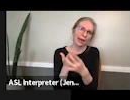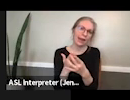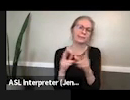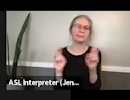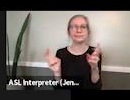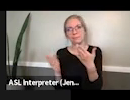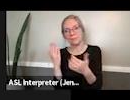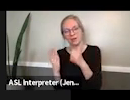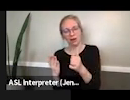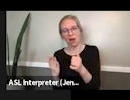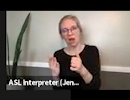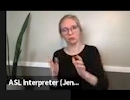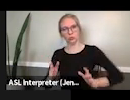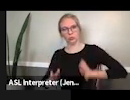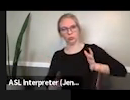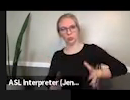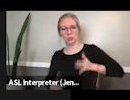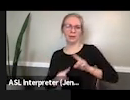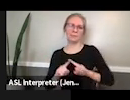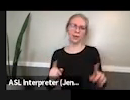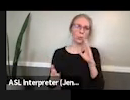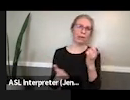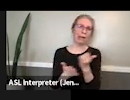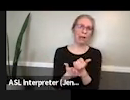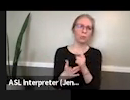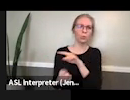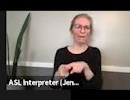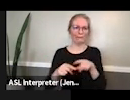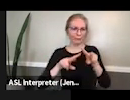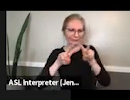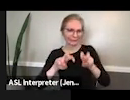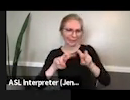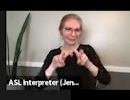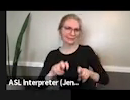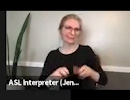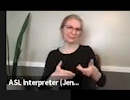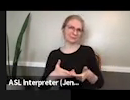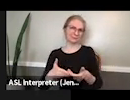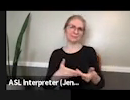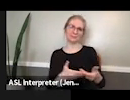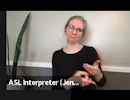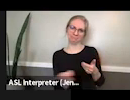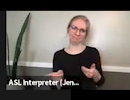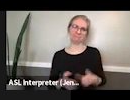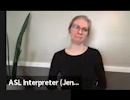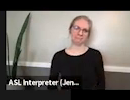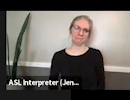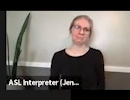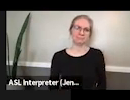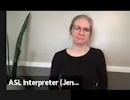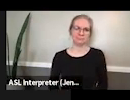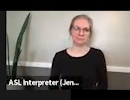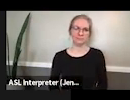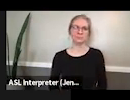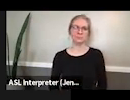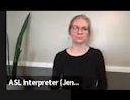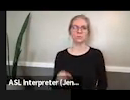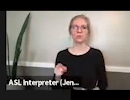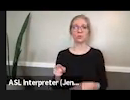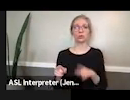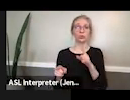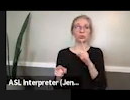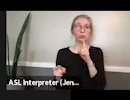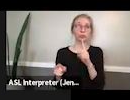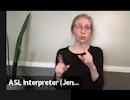maybe it will help you as you're assessing these little bitty kids. You'll start to hear a true word by 24 months